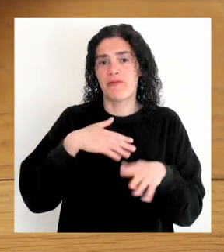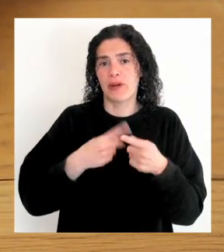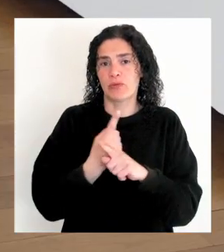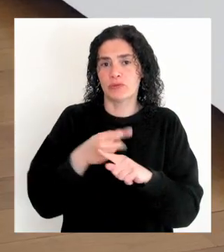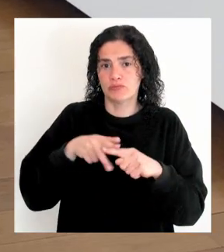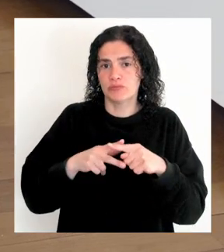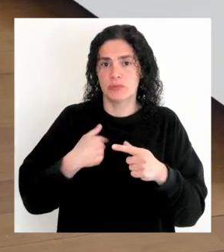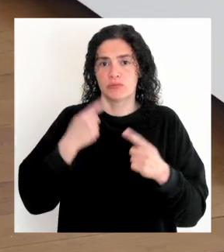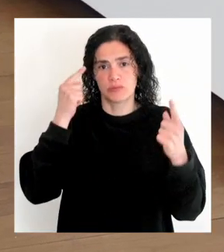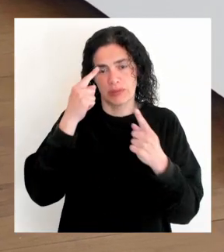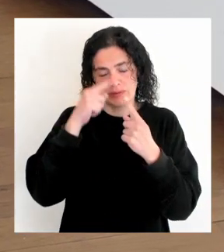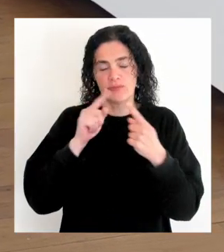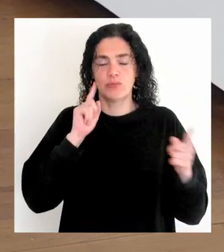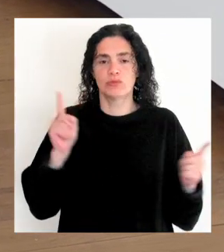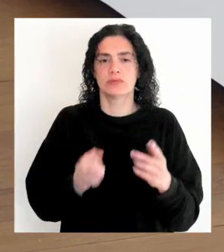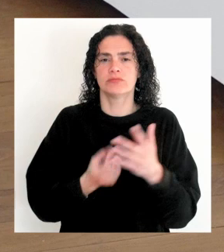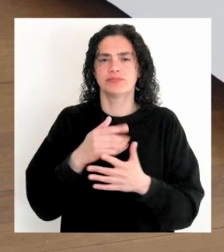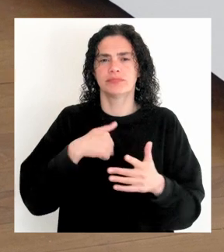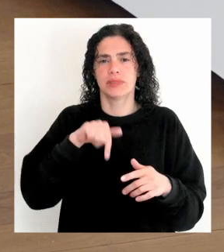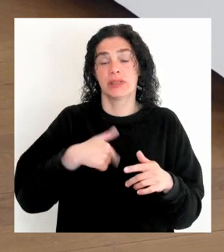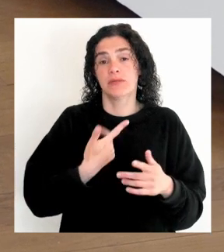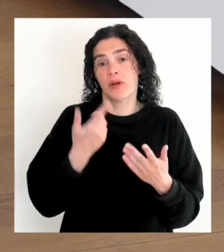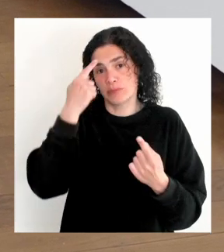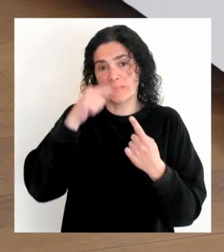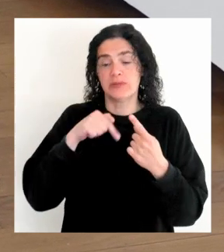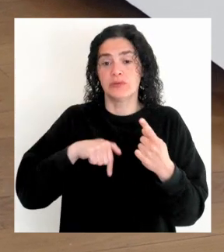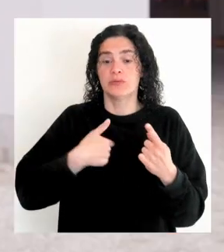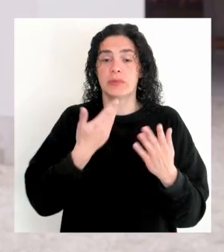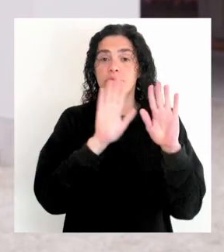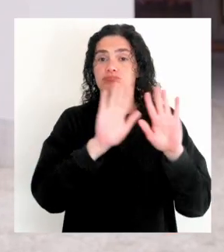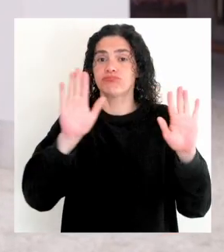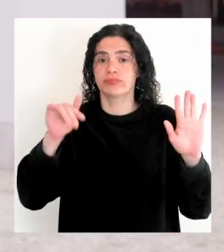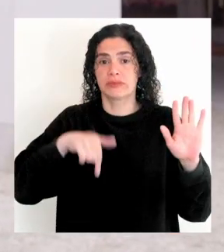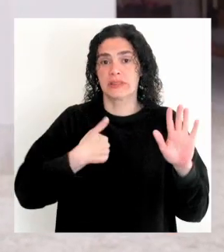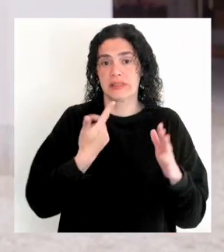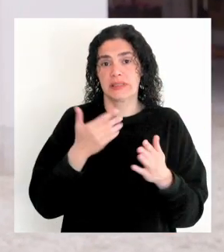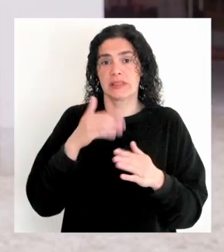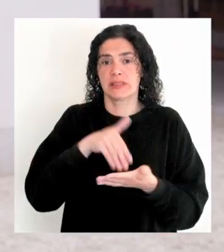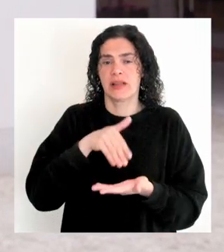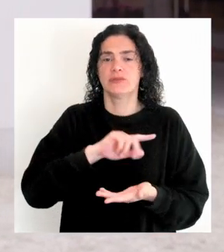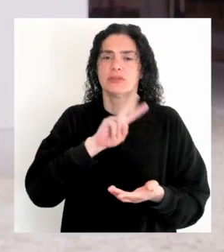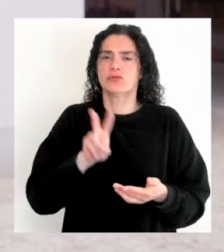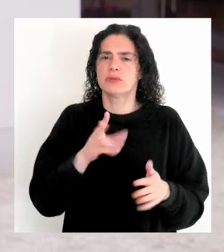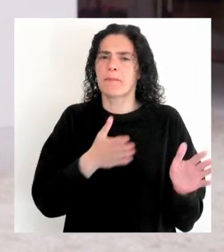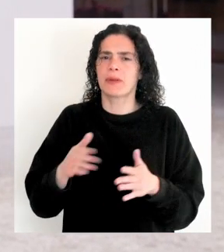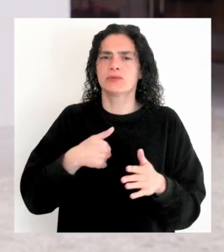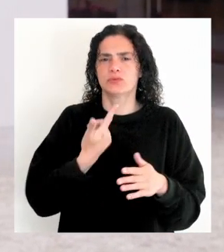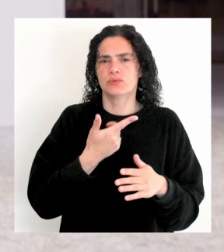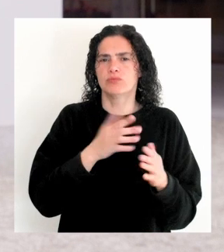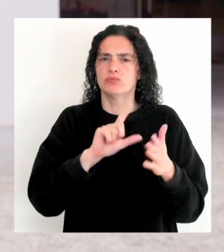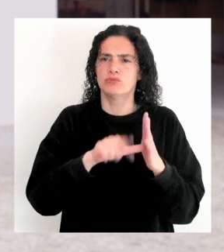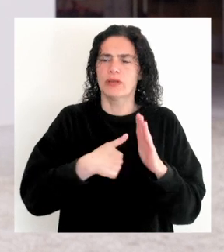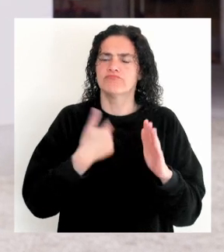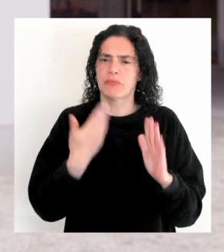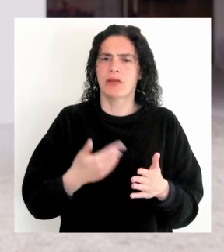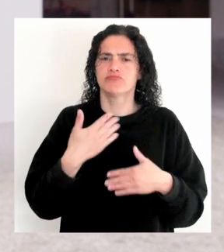sculpture recently. On Water's Witness, which is the piece and exhibition I'm presenting at Seralves, a second chapter of a project that has been long in the making